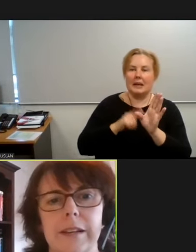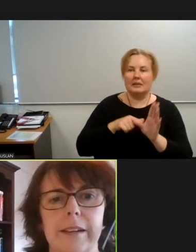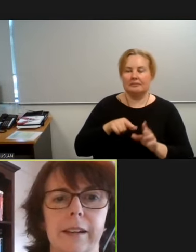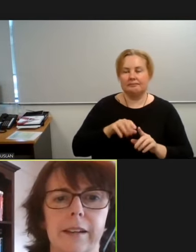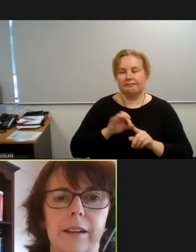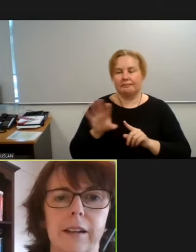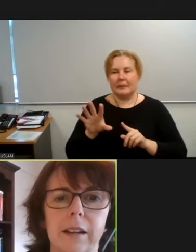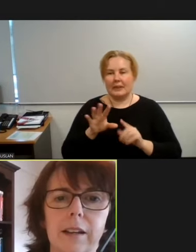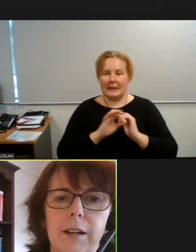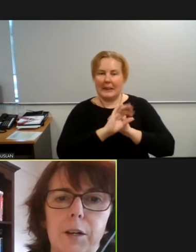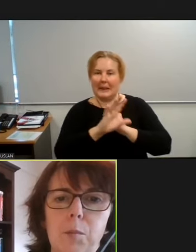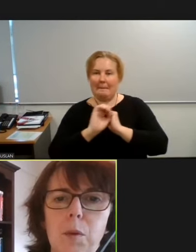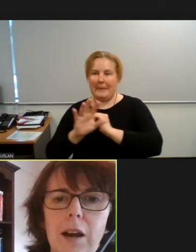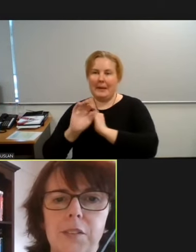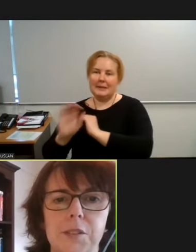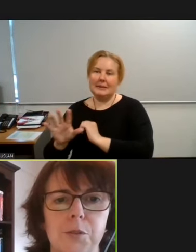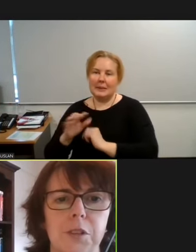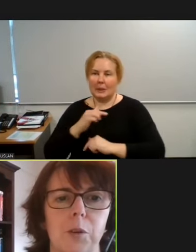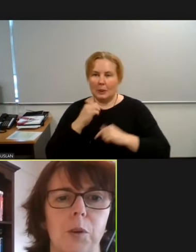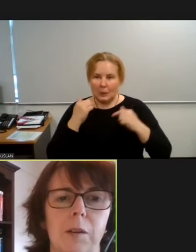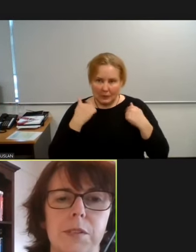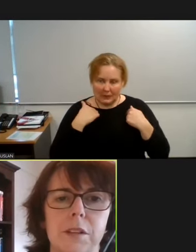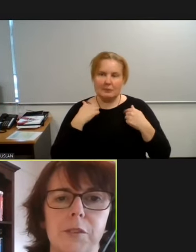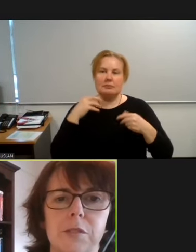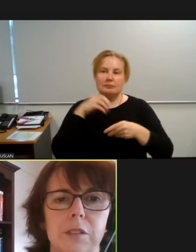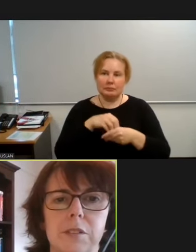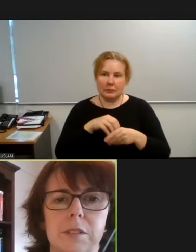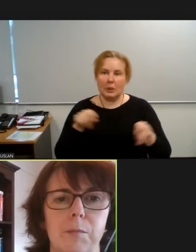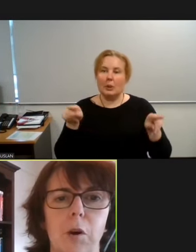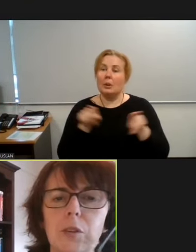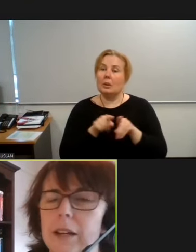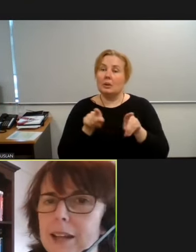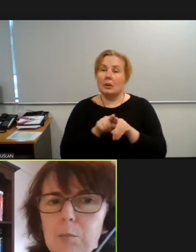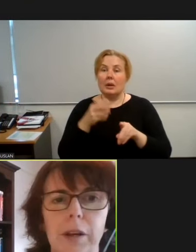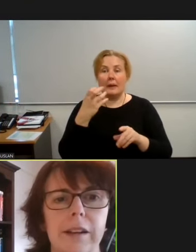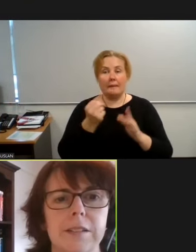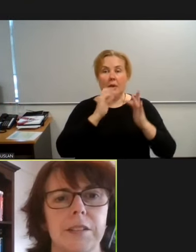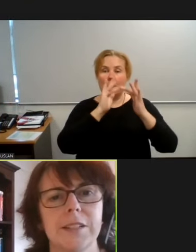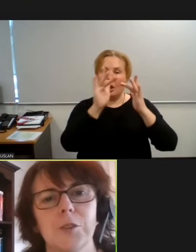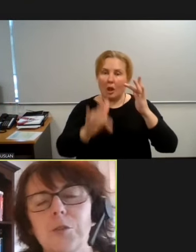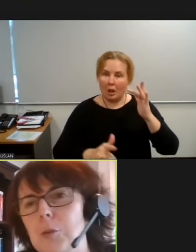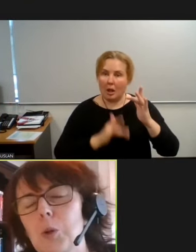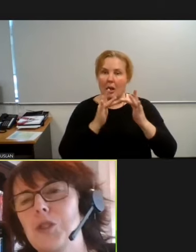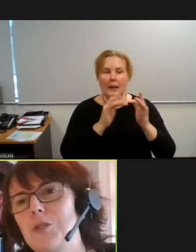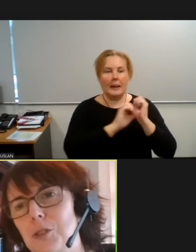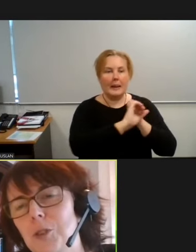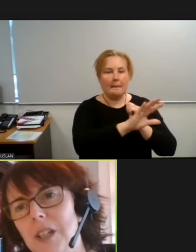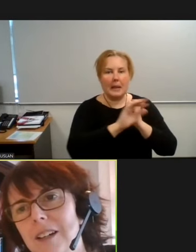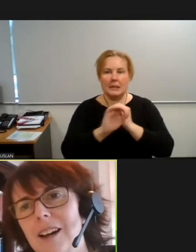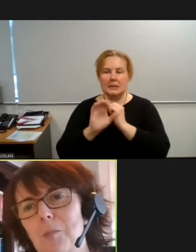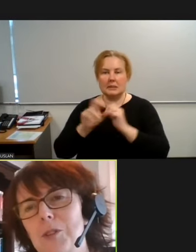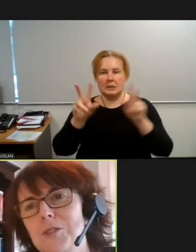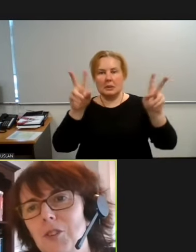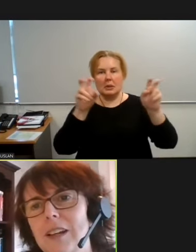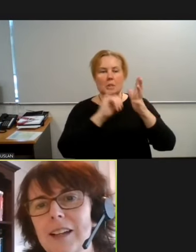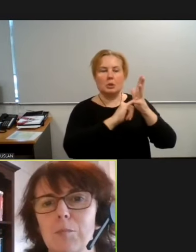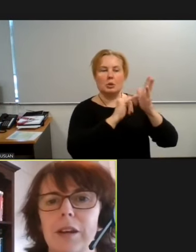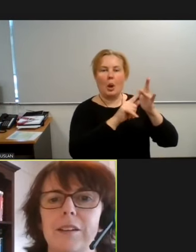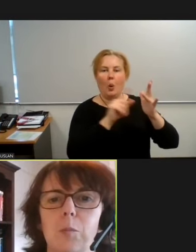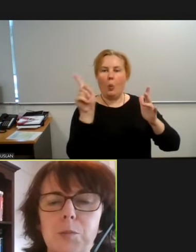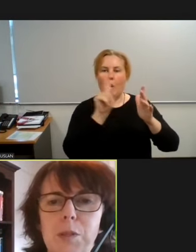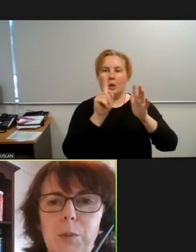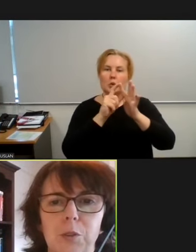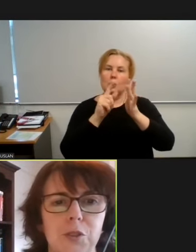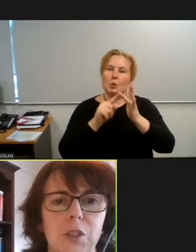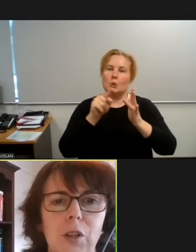we're undertaking, and there's also online campaigns. I think it's called So What Do You Do, which is an online